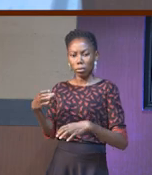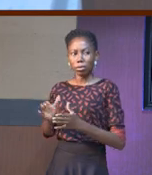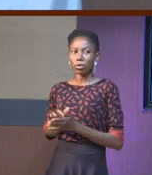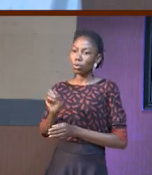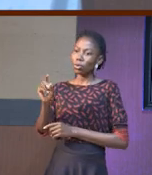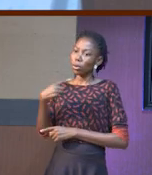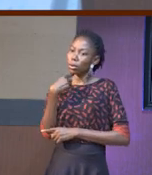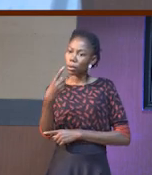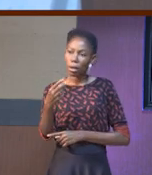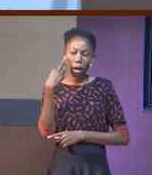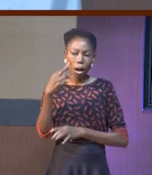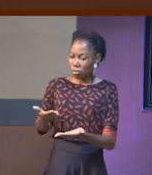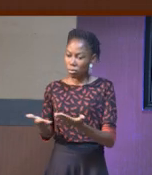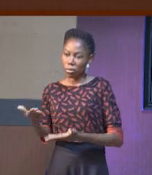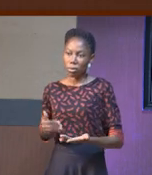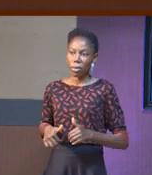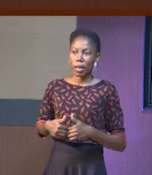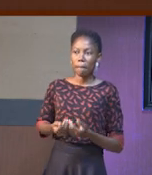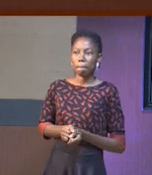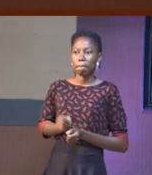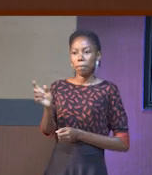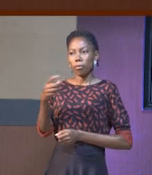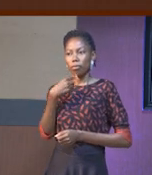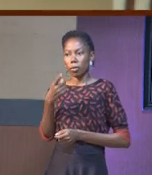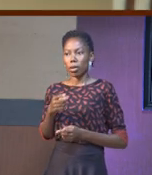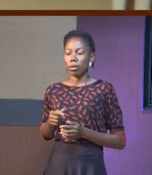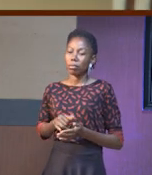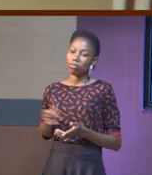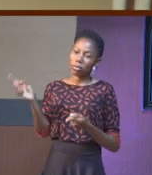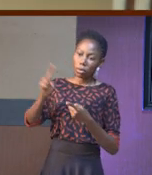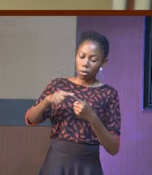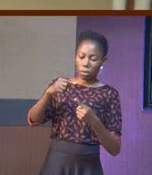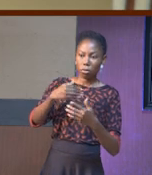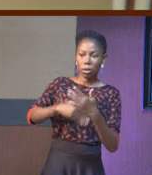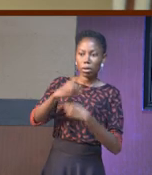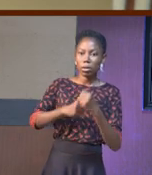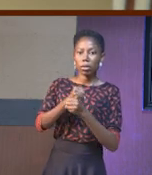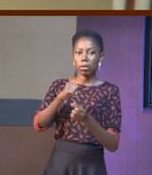So you have to commit yourself to something. Okay, please give me till like January.